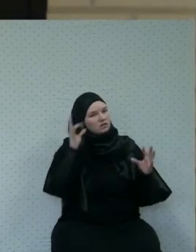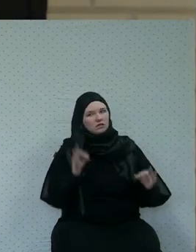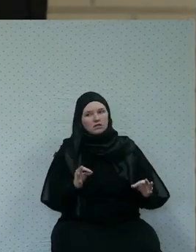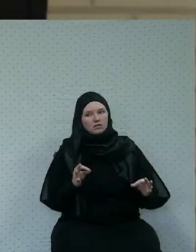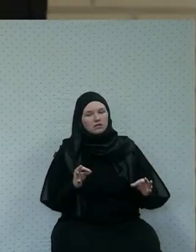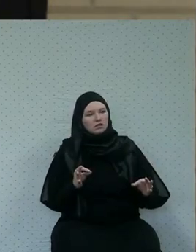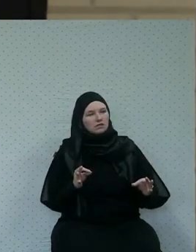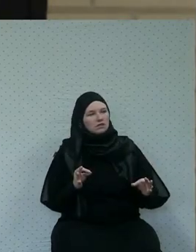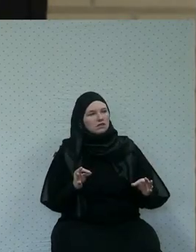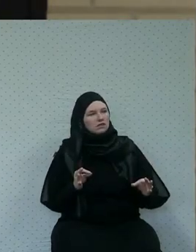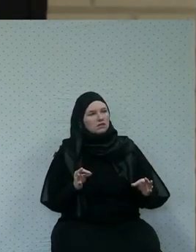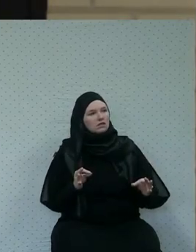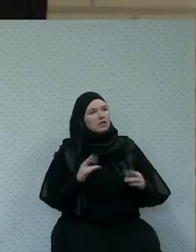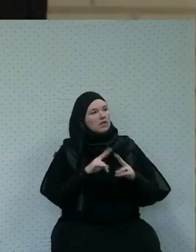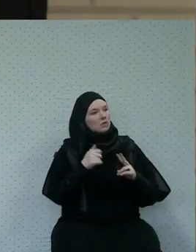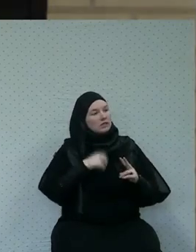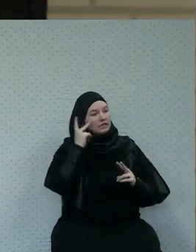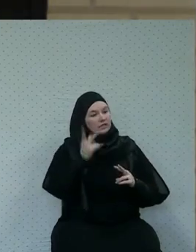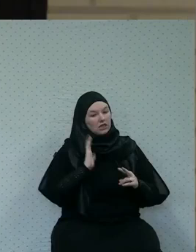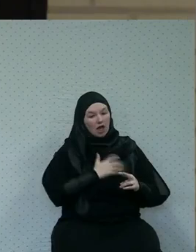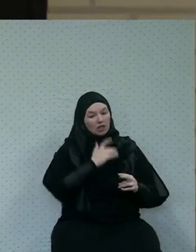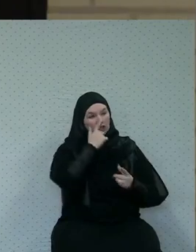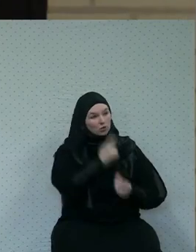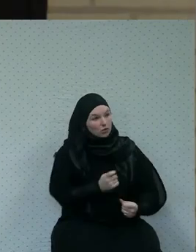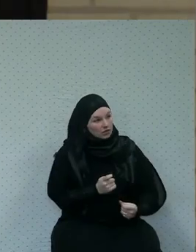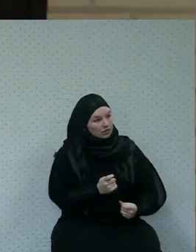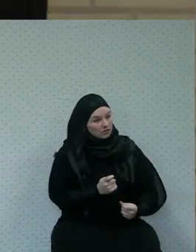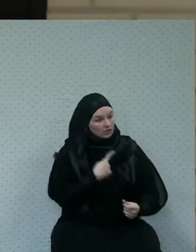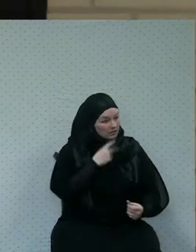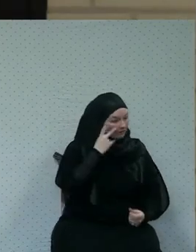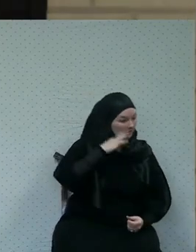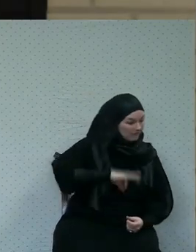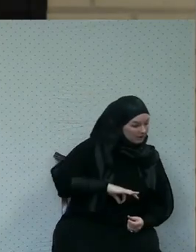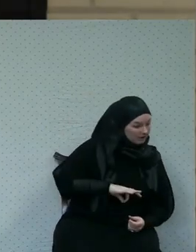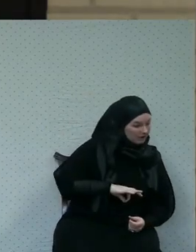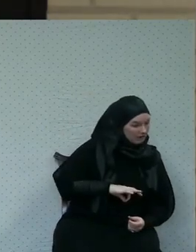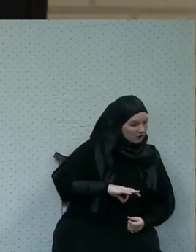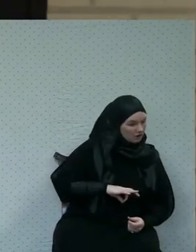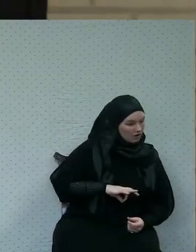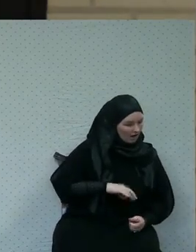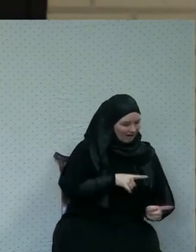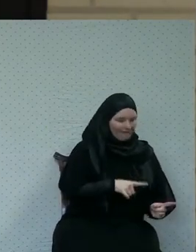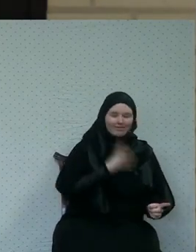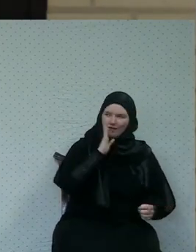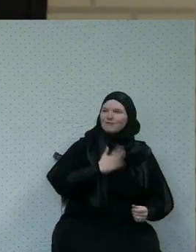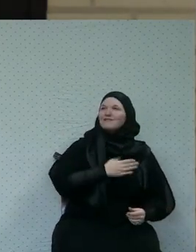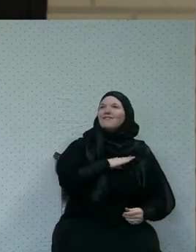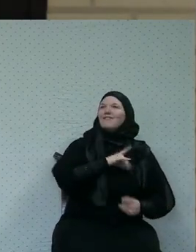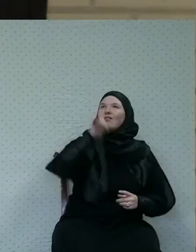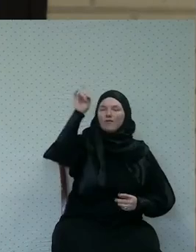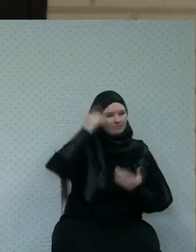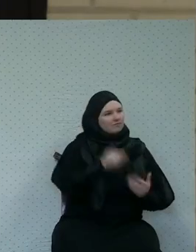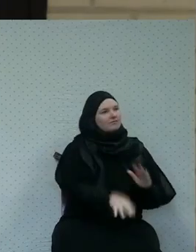of two things. Either that we see our interest in them, or we see that they are very pleasing to Allah subhanahu wa ta'ala. And